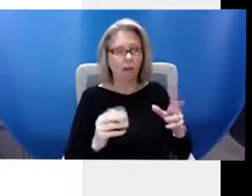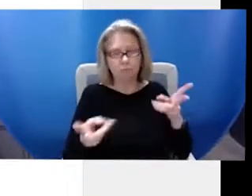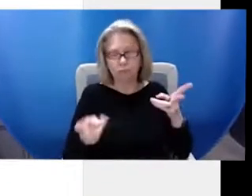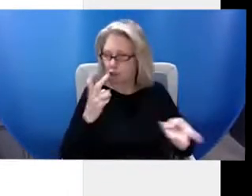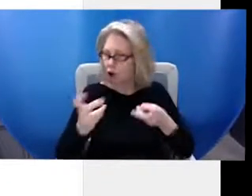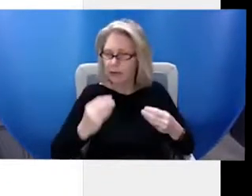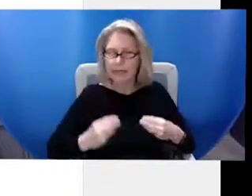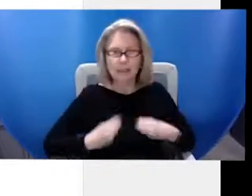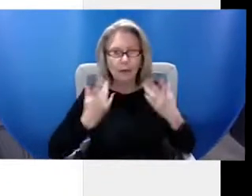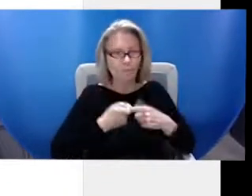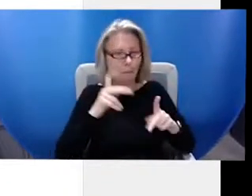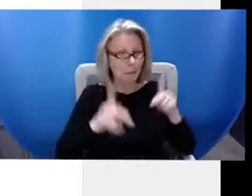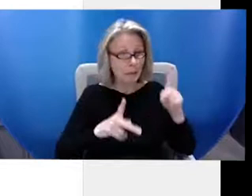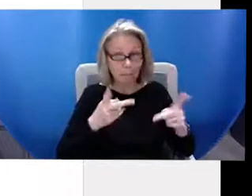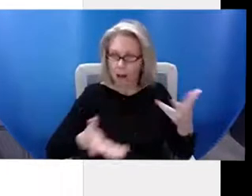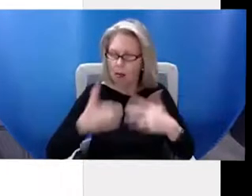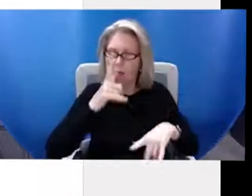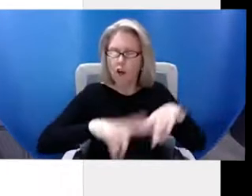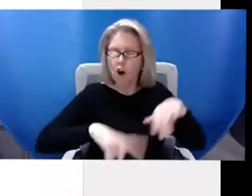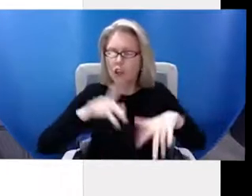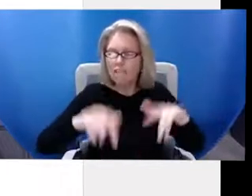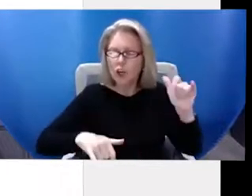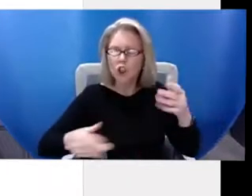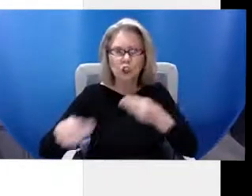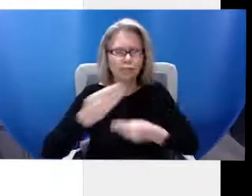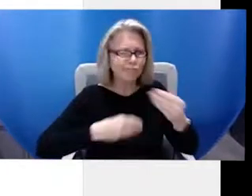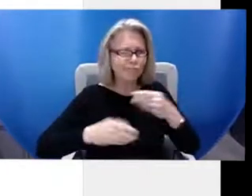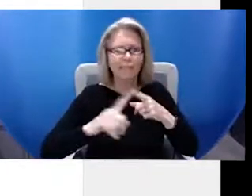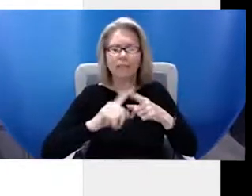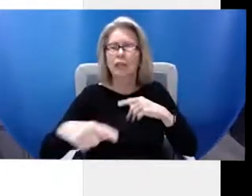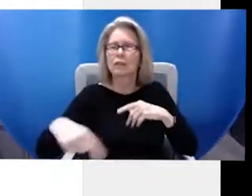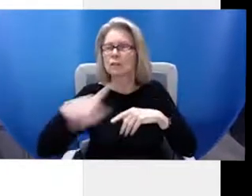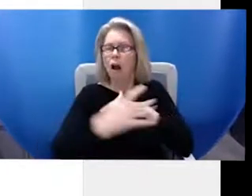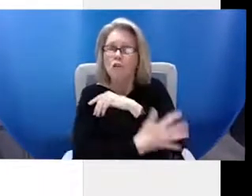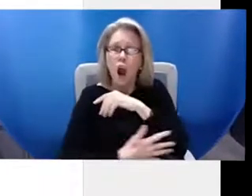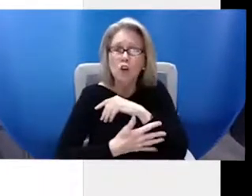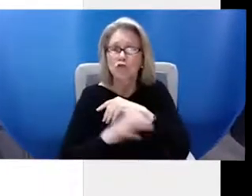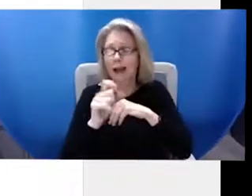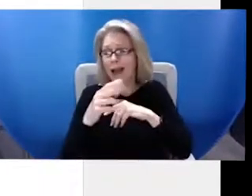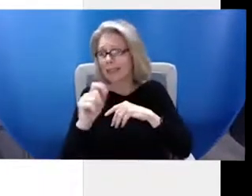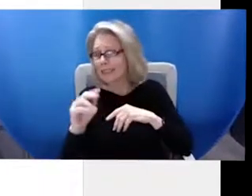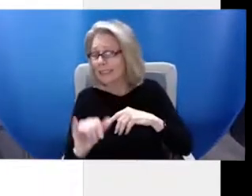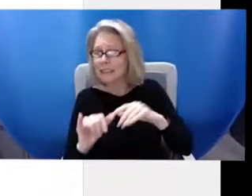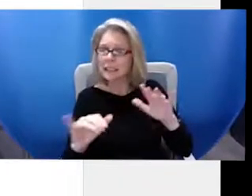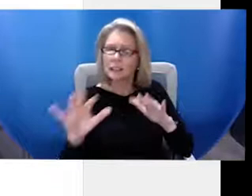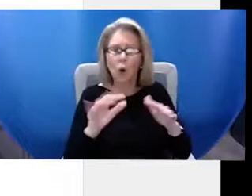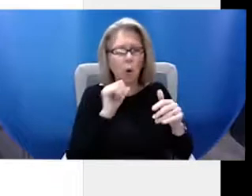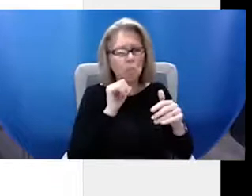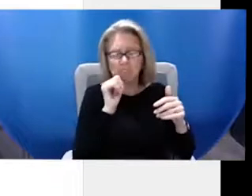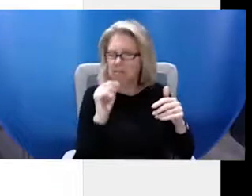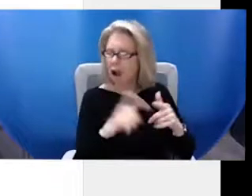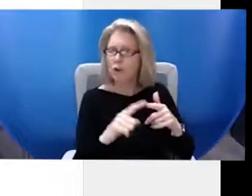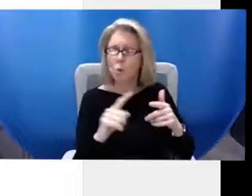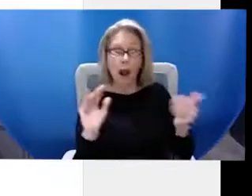draw inspiration from exchanges between peoples of diverse ethnicities and countries within the continent without having